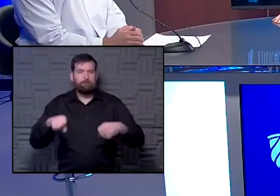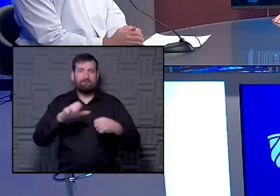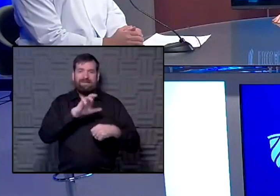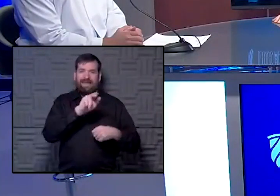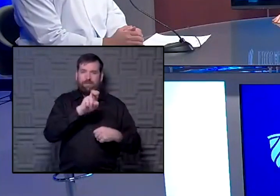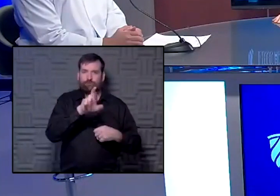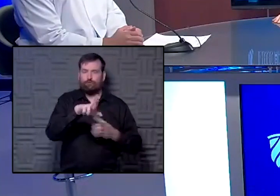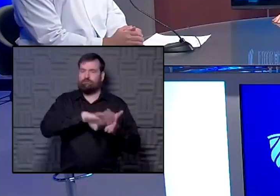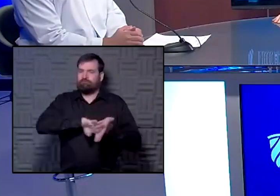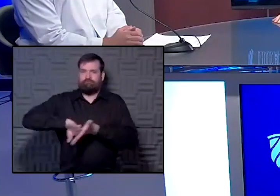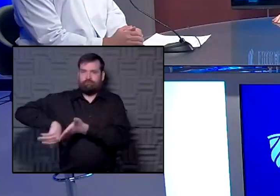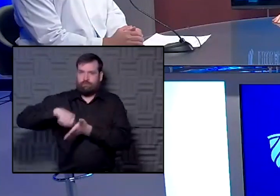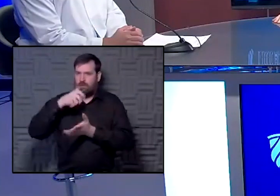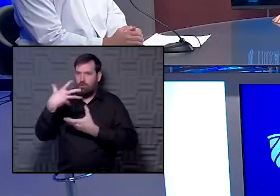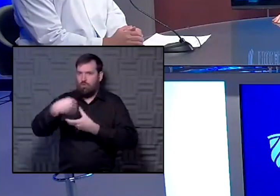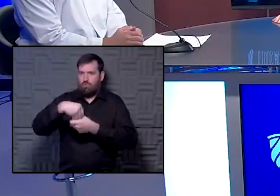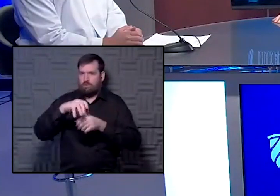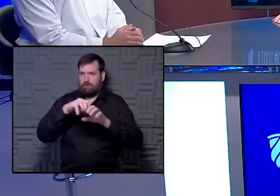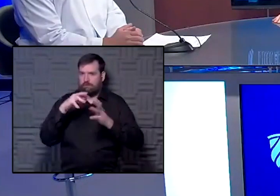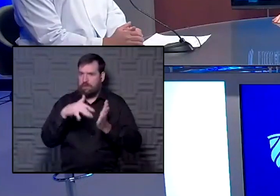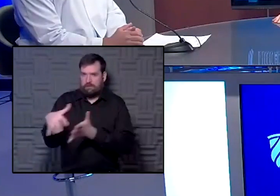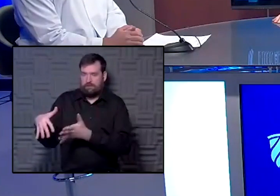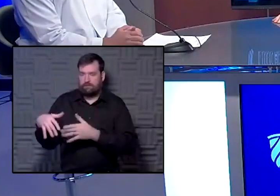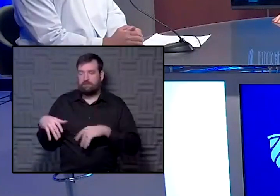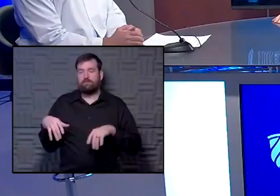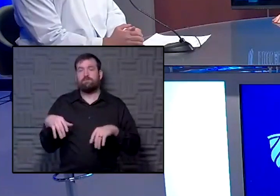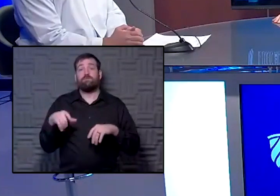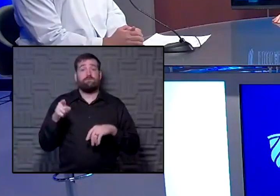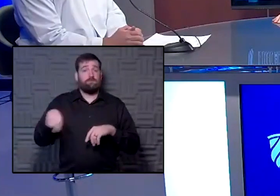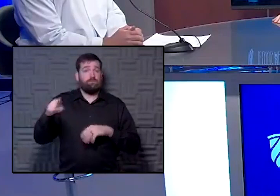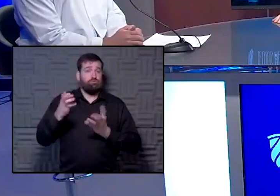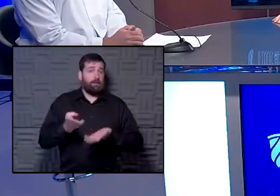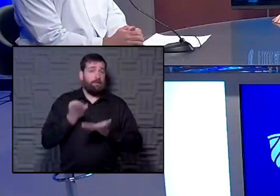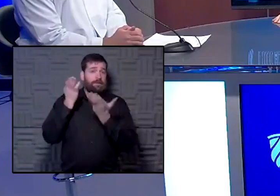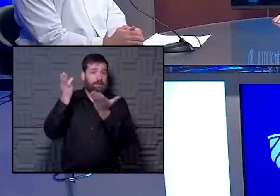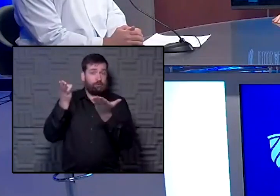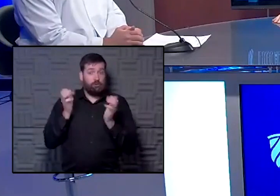talking about these recommendations and you potentially